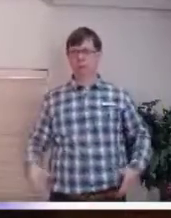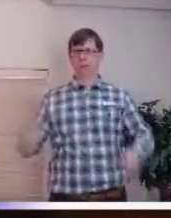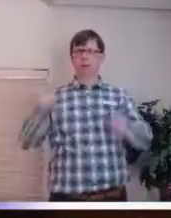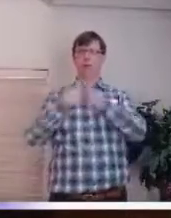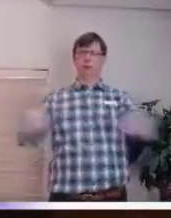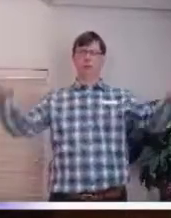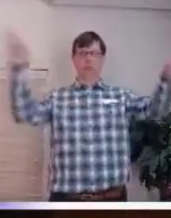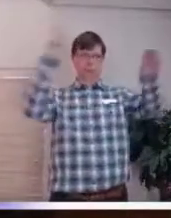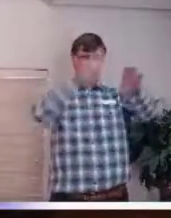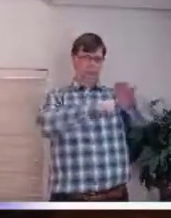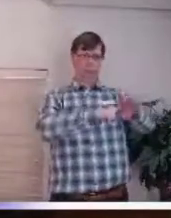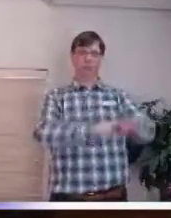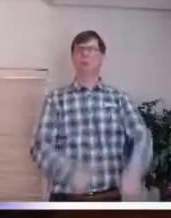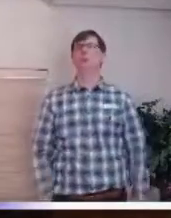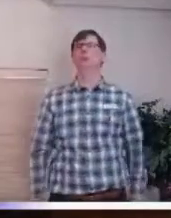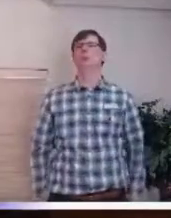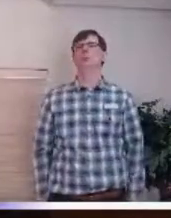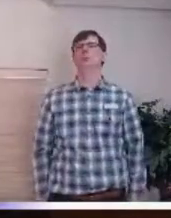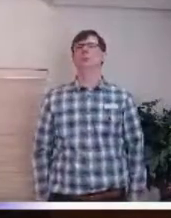now.